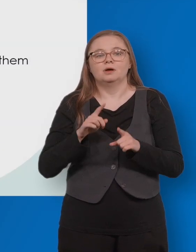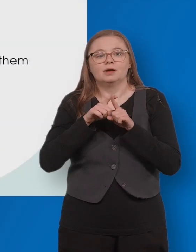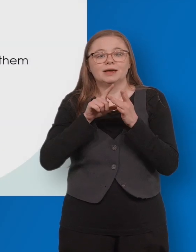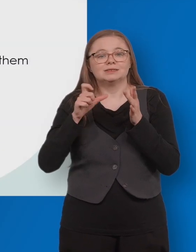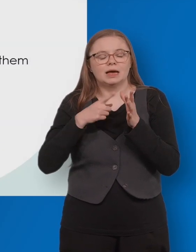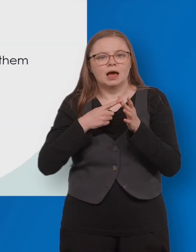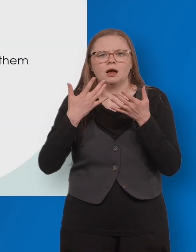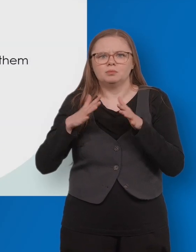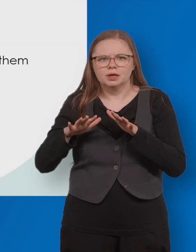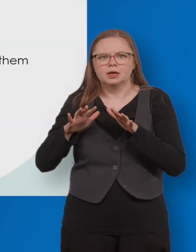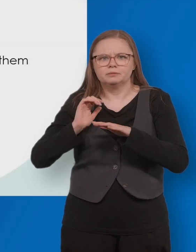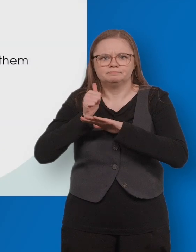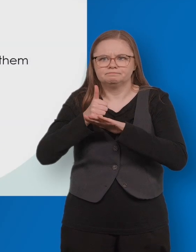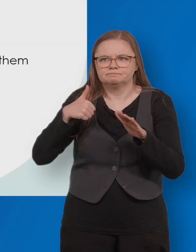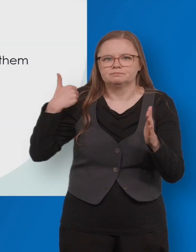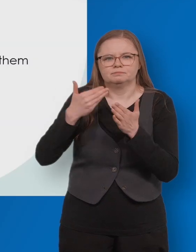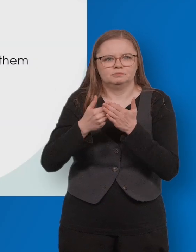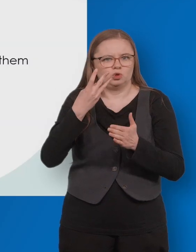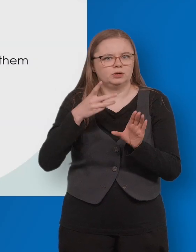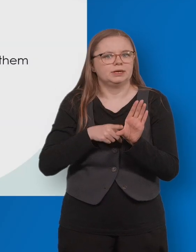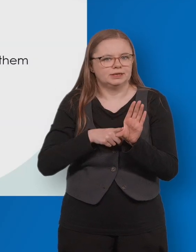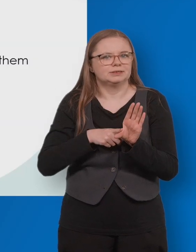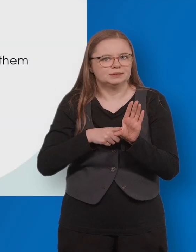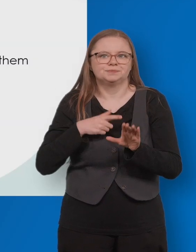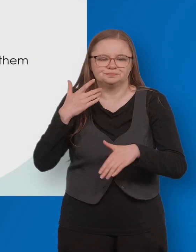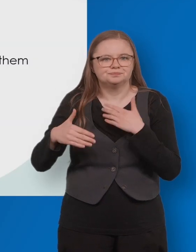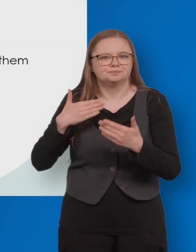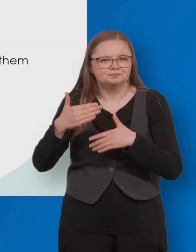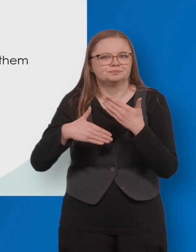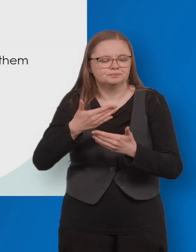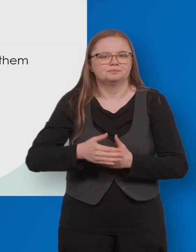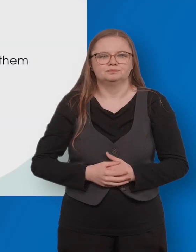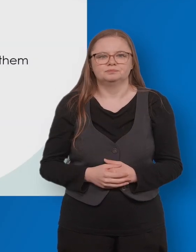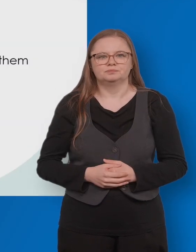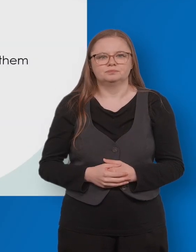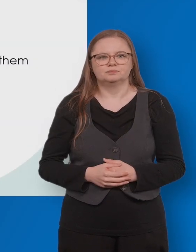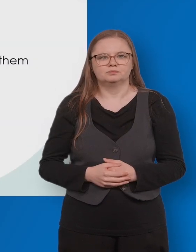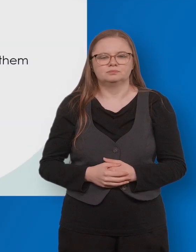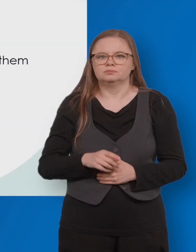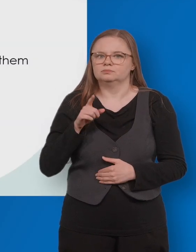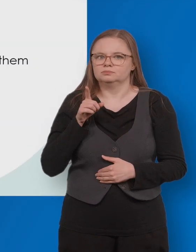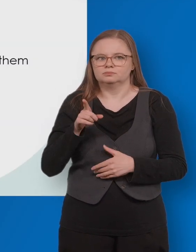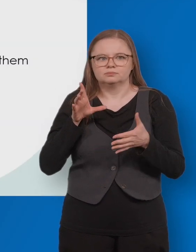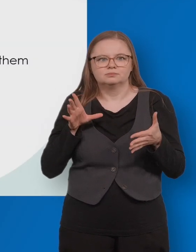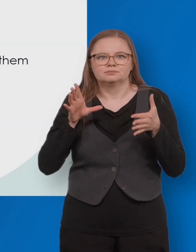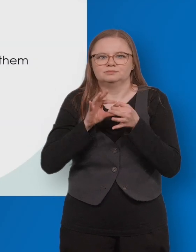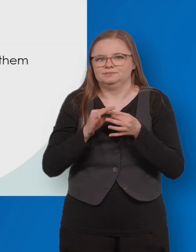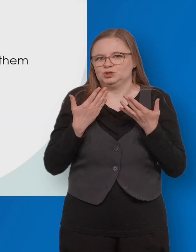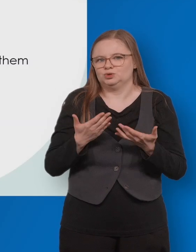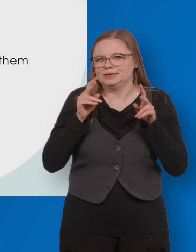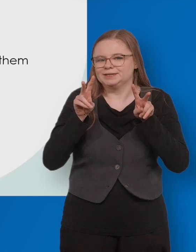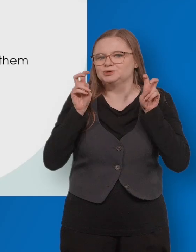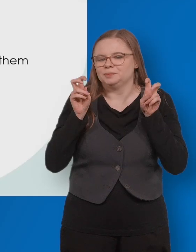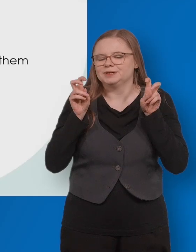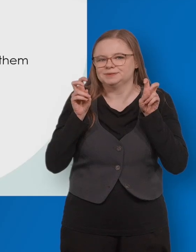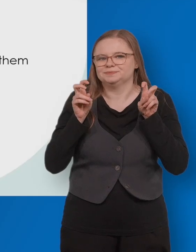running for best part of 3 years. Linking very much in with the nature of today's seminar is